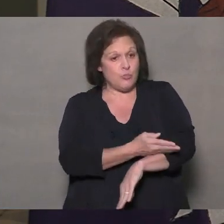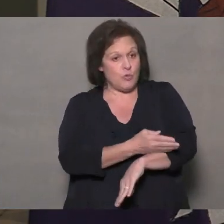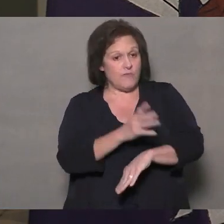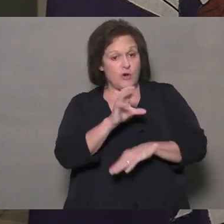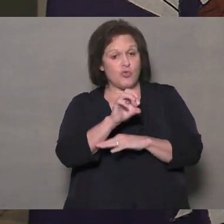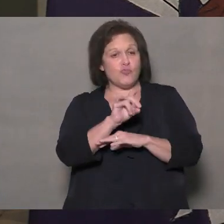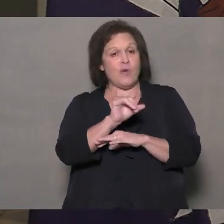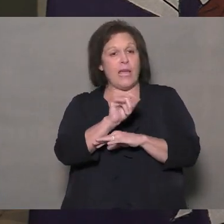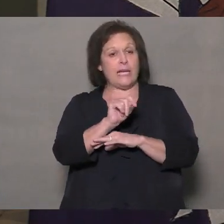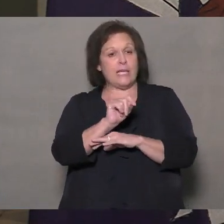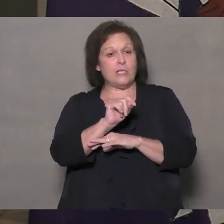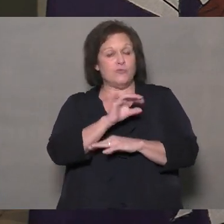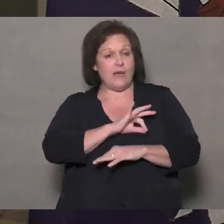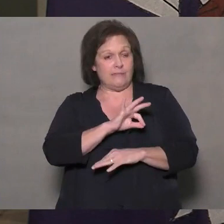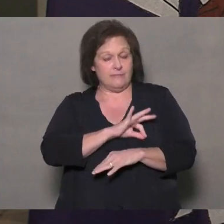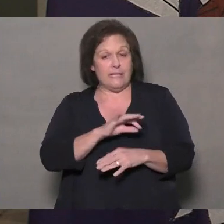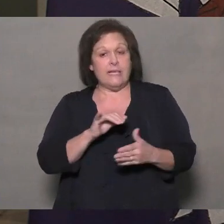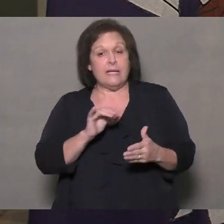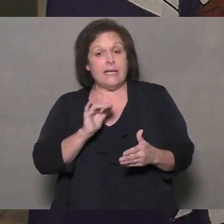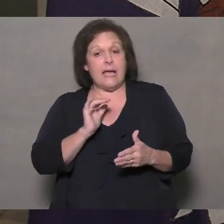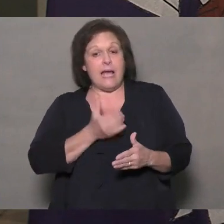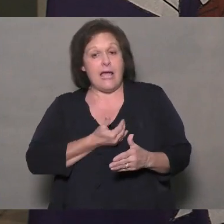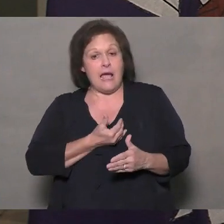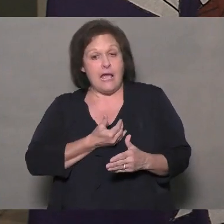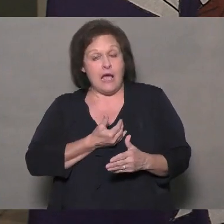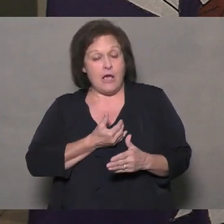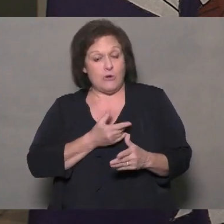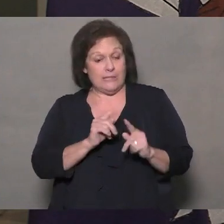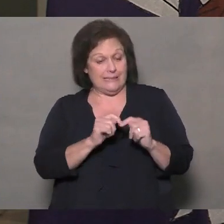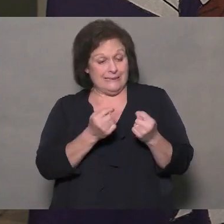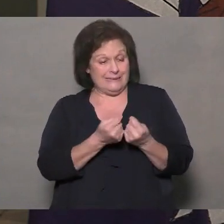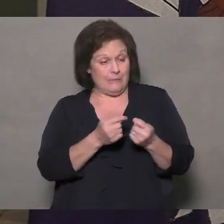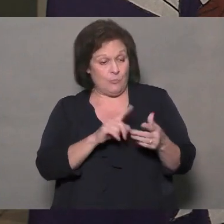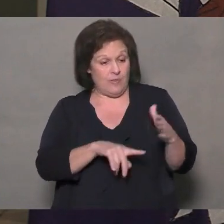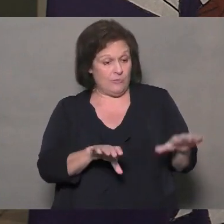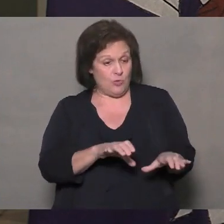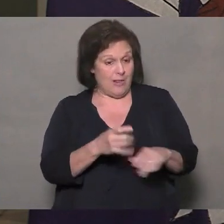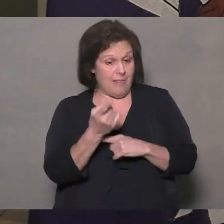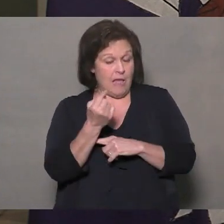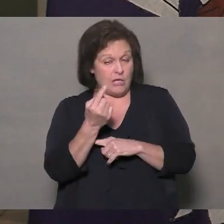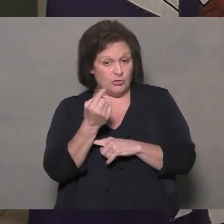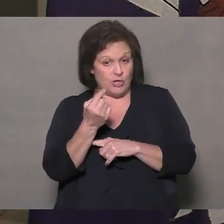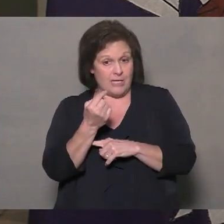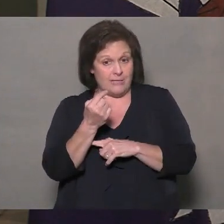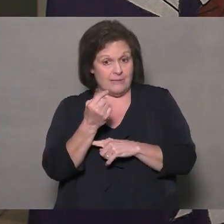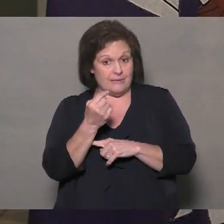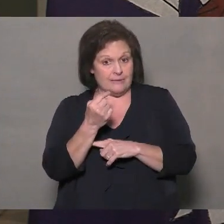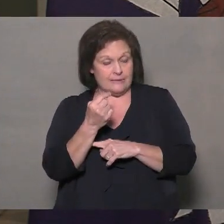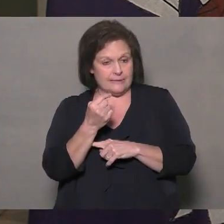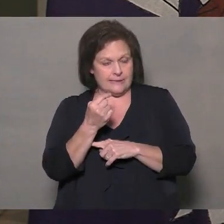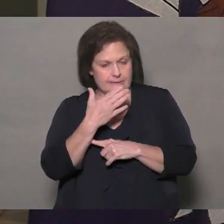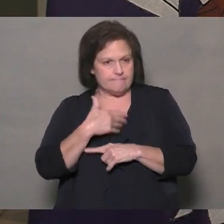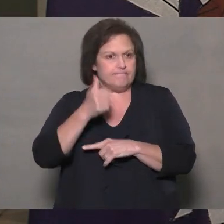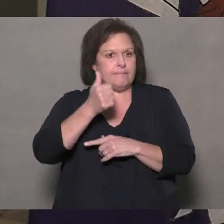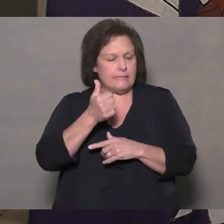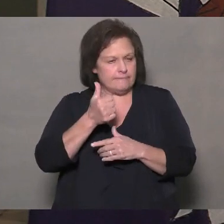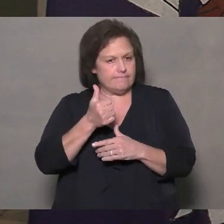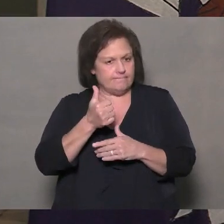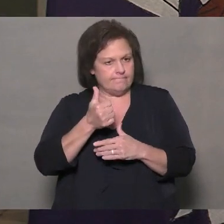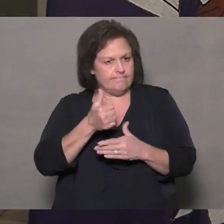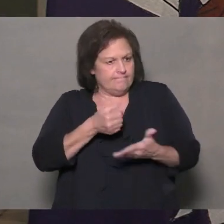rating, which again my team achieved last year, put us into a stronger financial